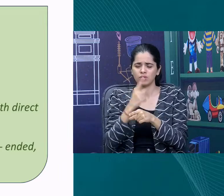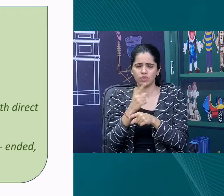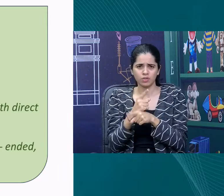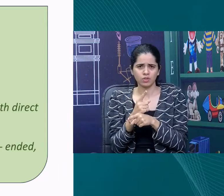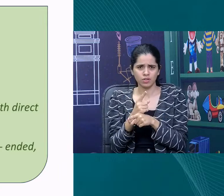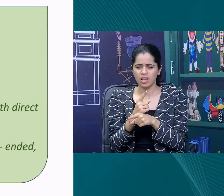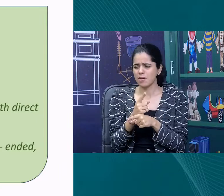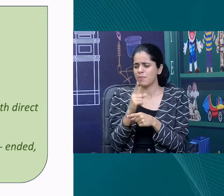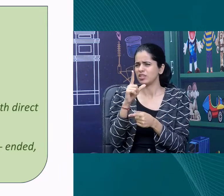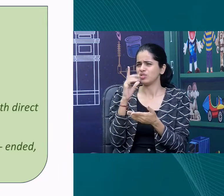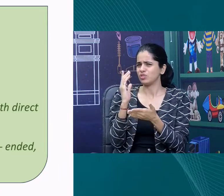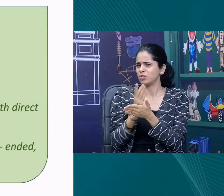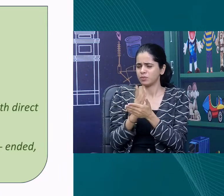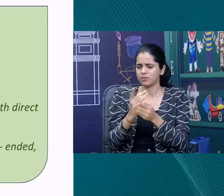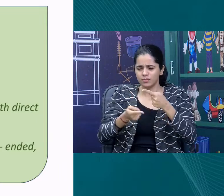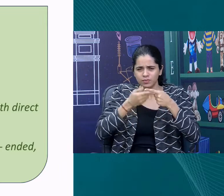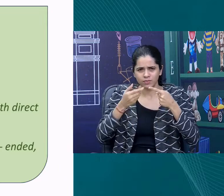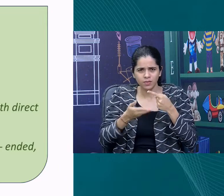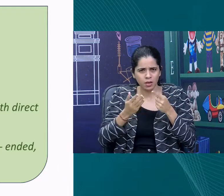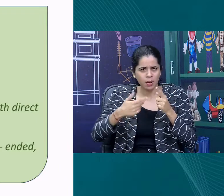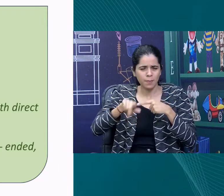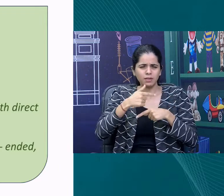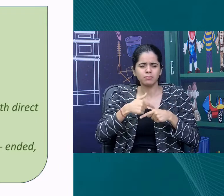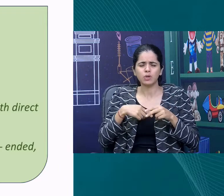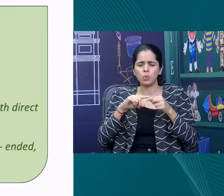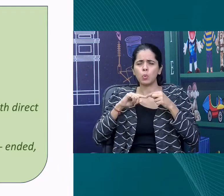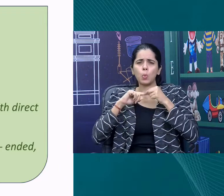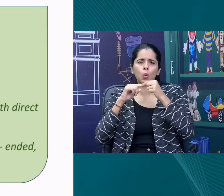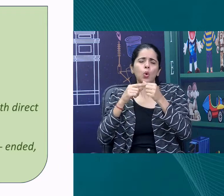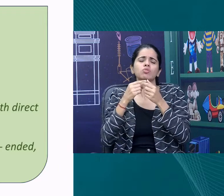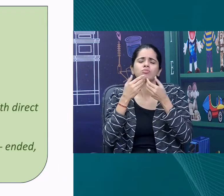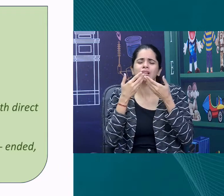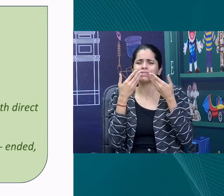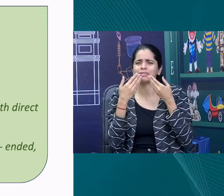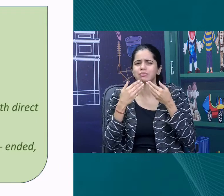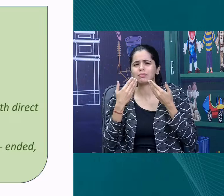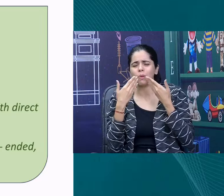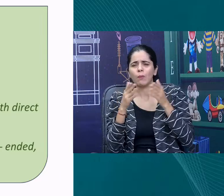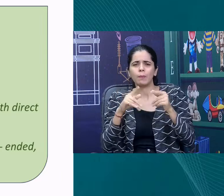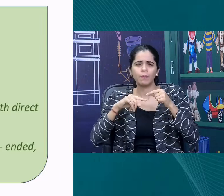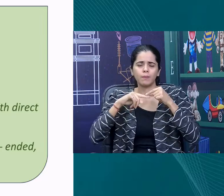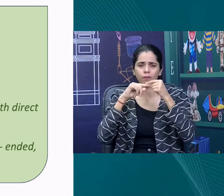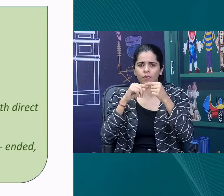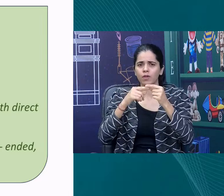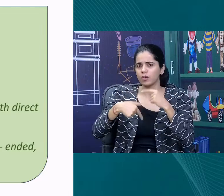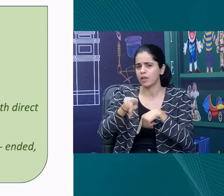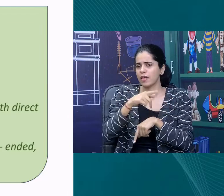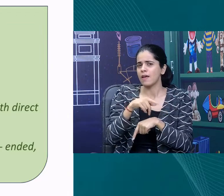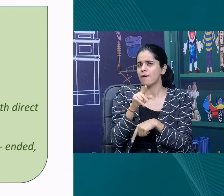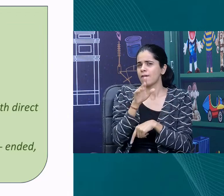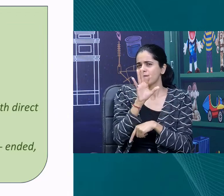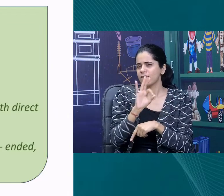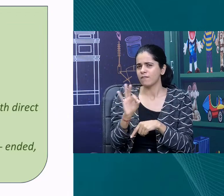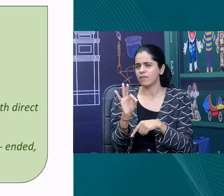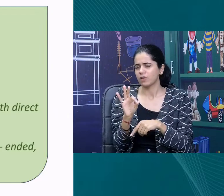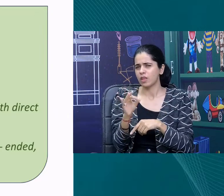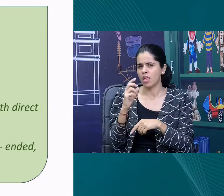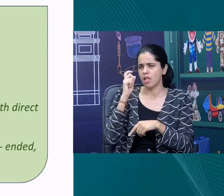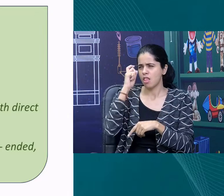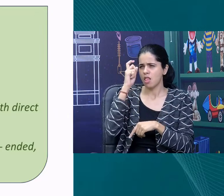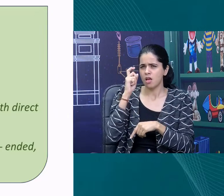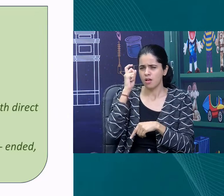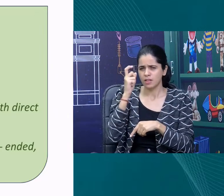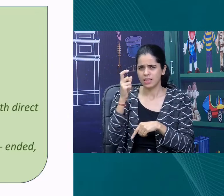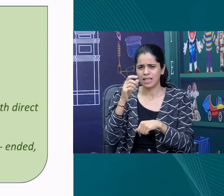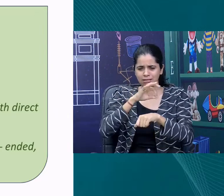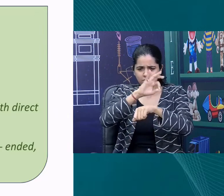not teach the lesson, but I'm going to check out how much my child knows. And so what she did was, the weekend homework, she said, go and think about all